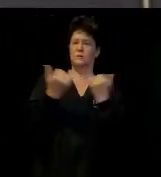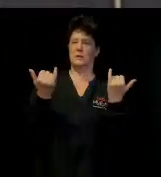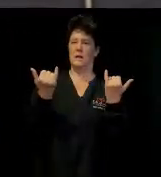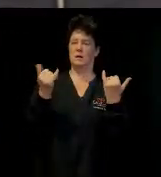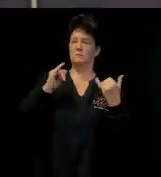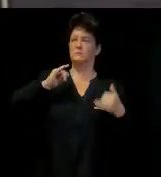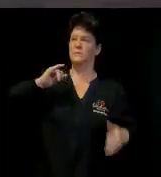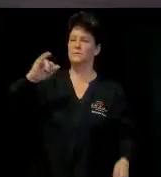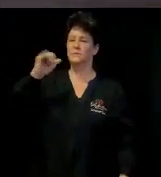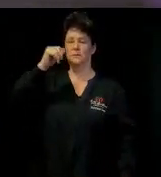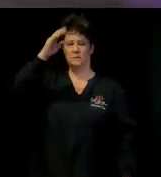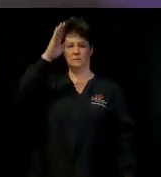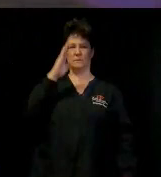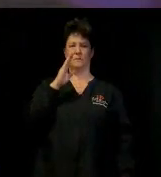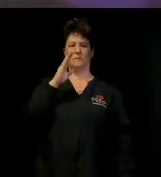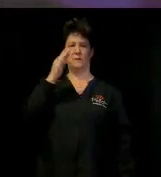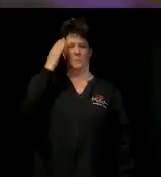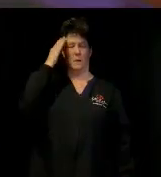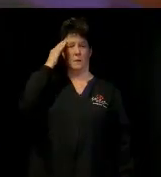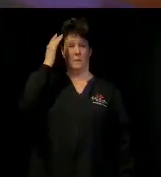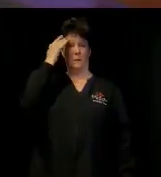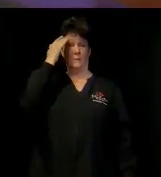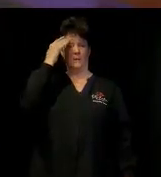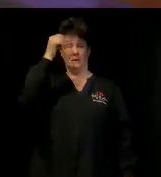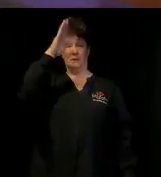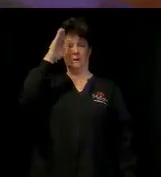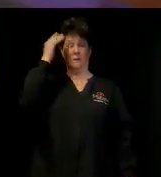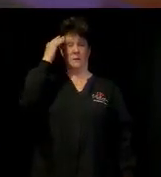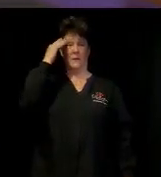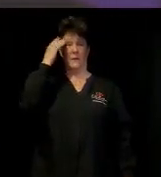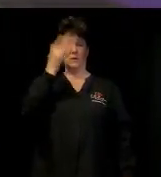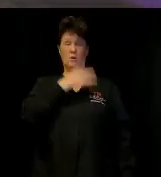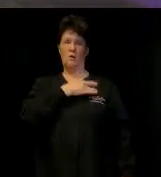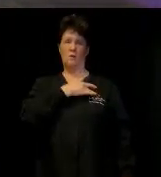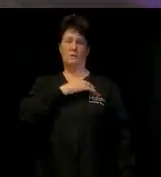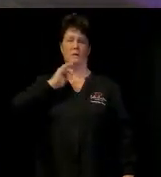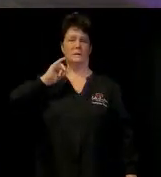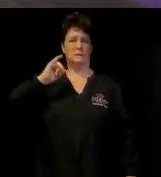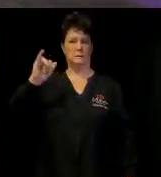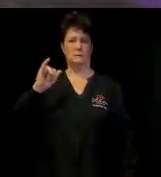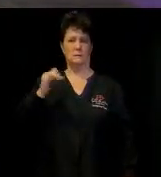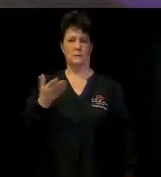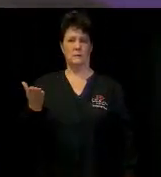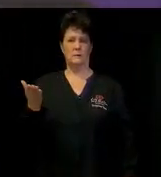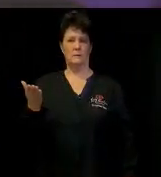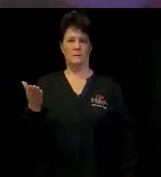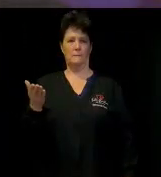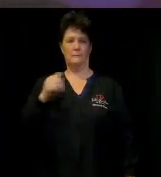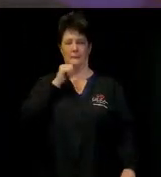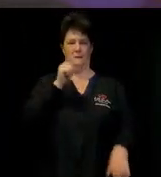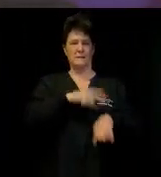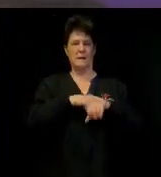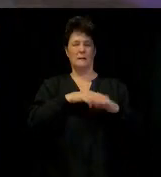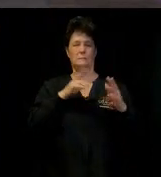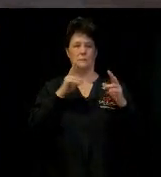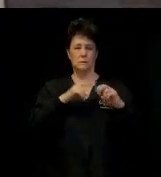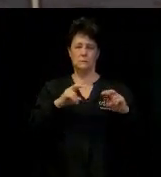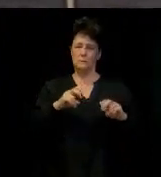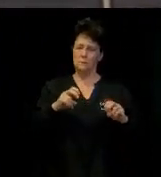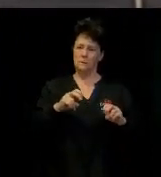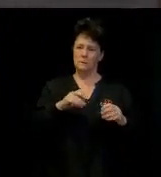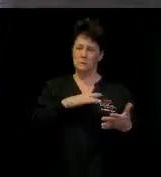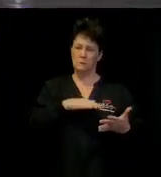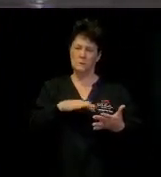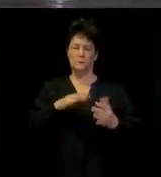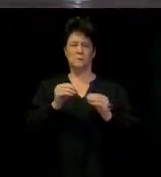God, God's mind and God's heart are actually the same thing. And we're not going to have time to dig into all this tonight. But